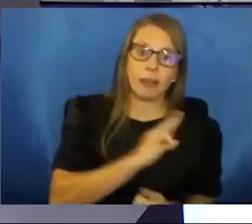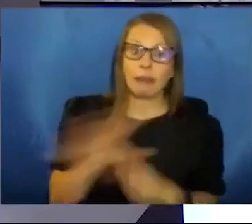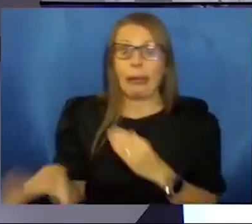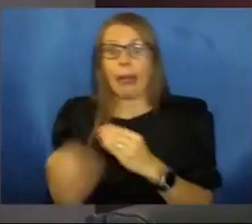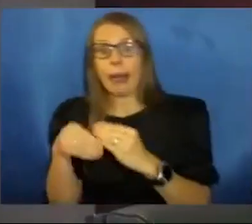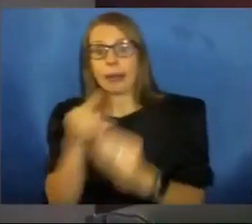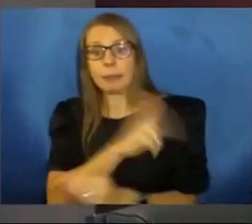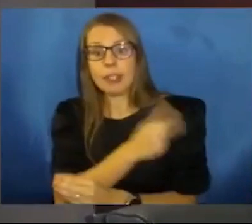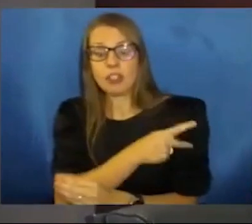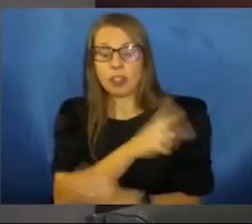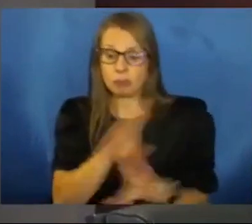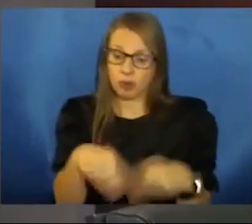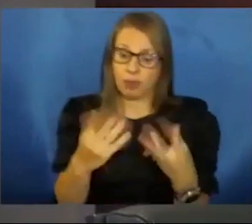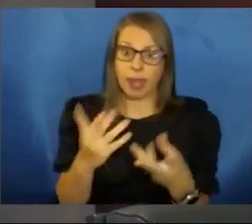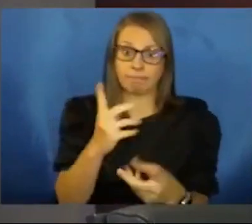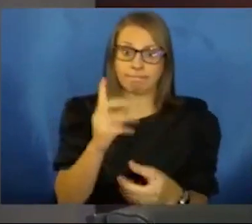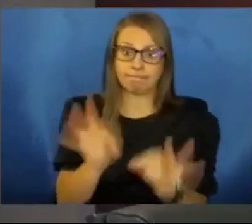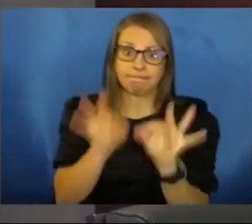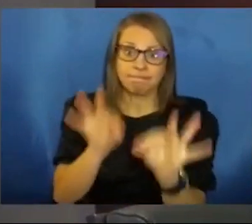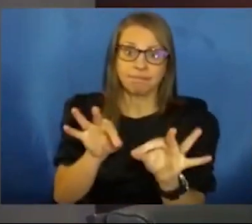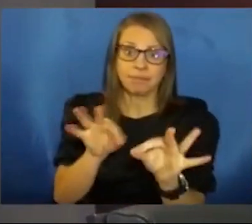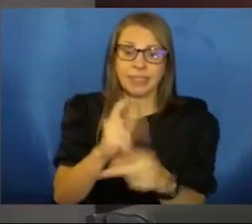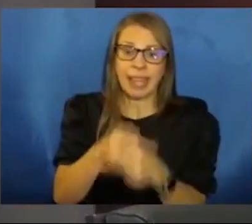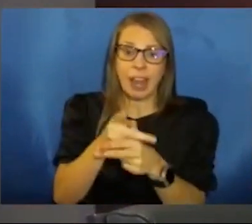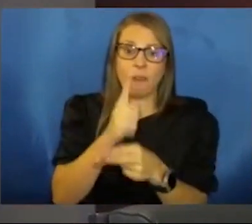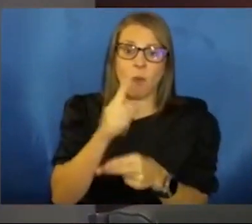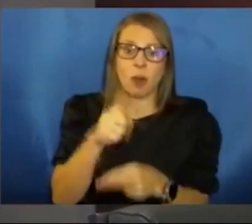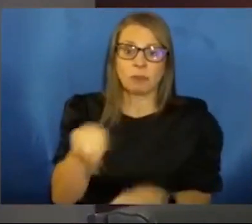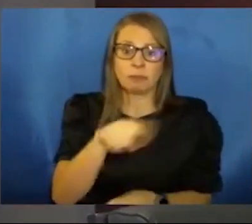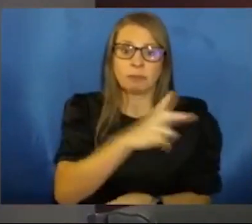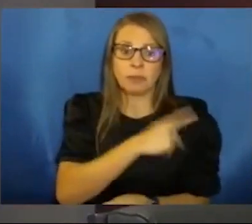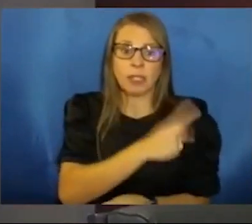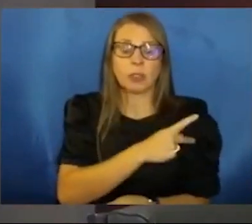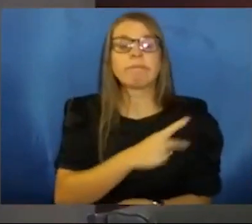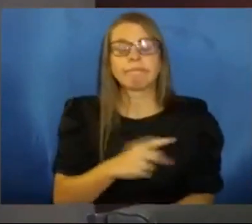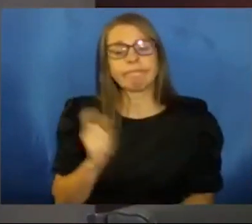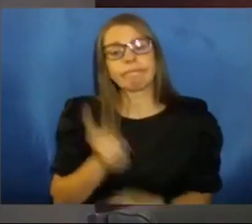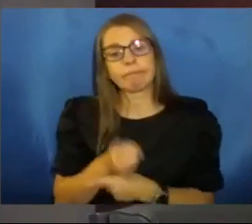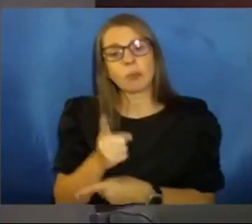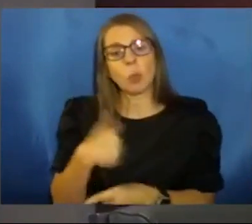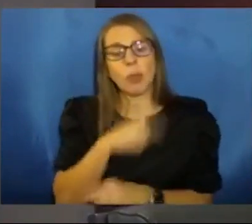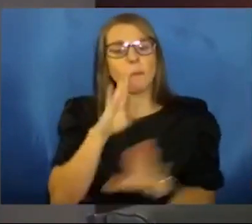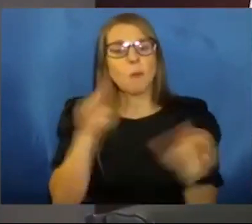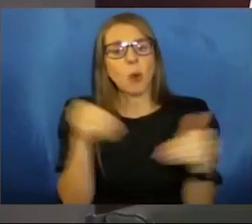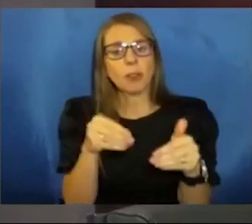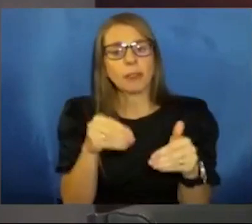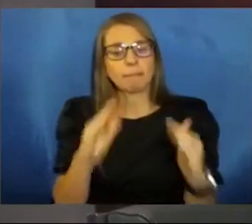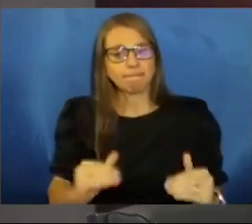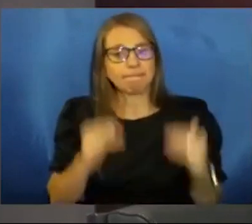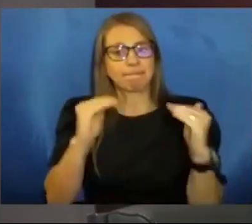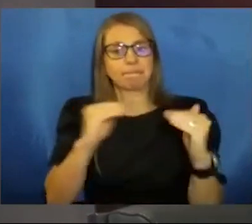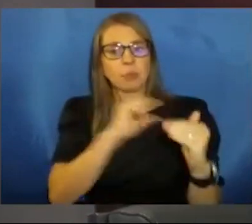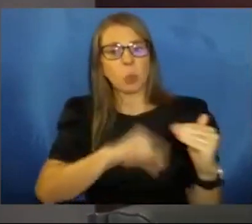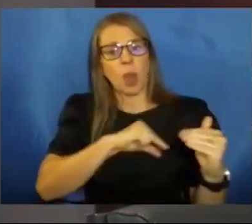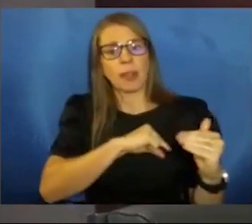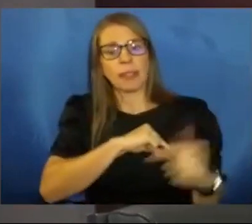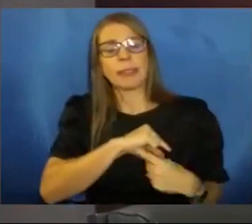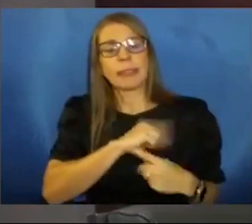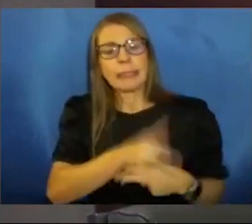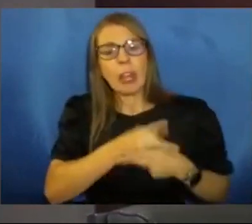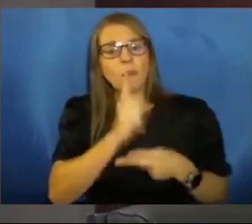So when we deal with the staffing issue, we have very stressed out, tired staff. They've been doing this for a year and a half. How are we balancing that out when we talk about tired